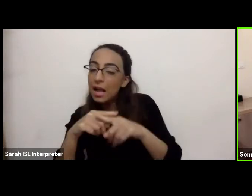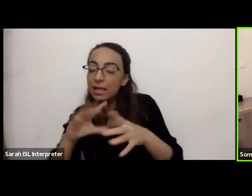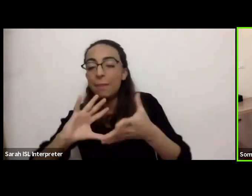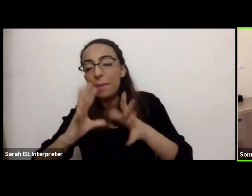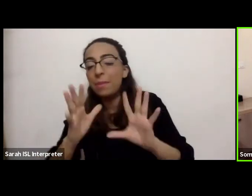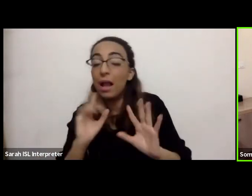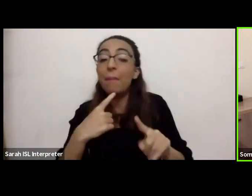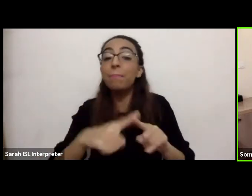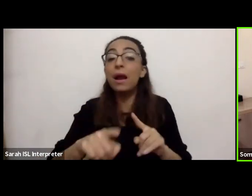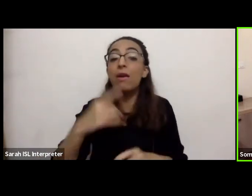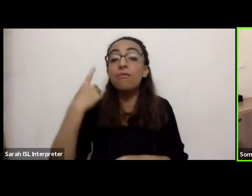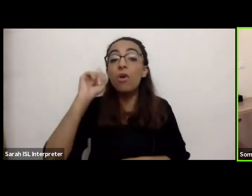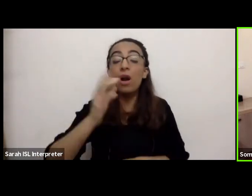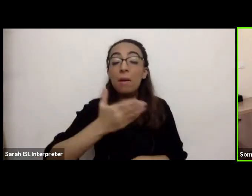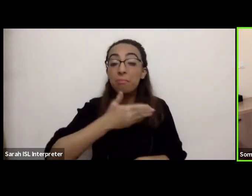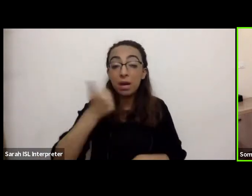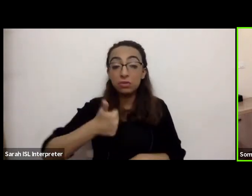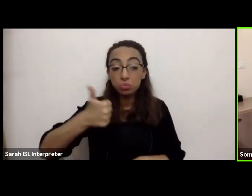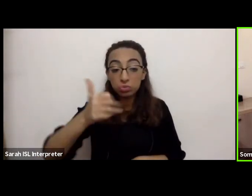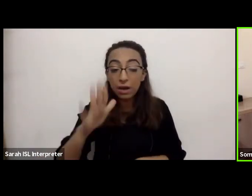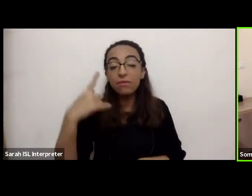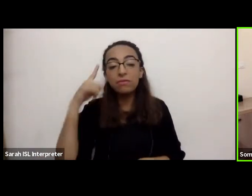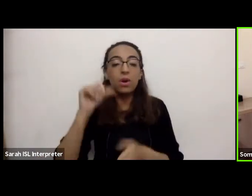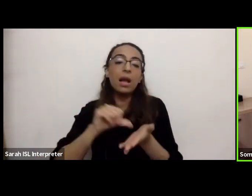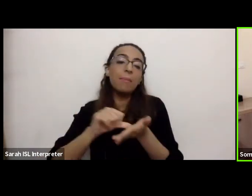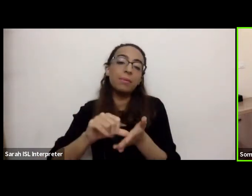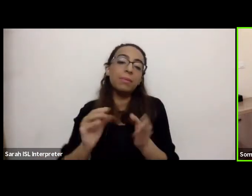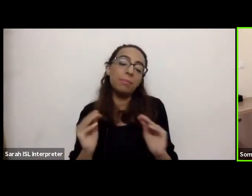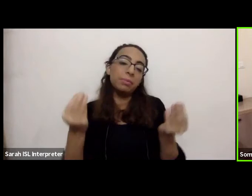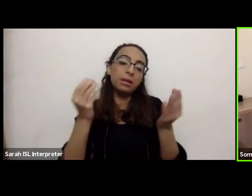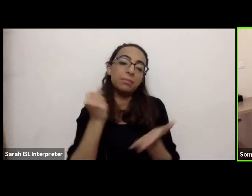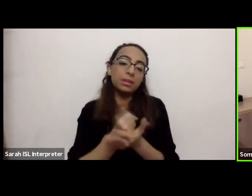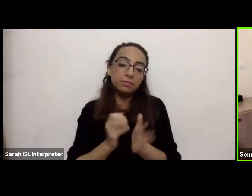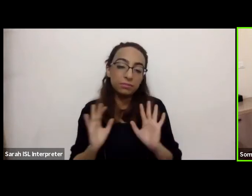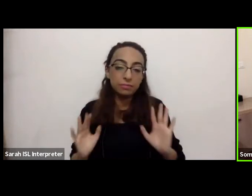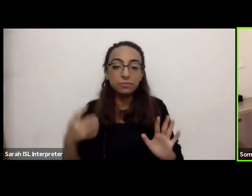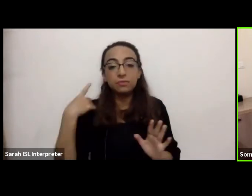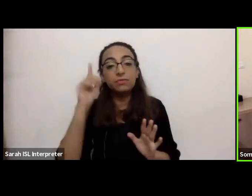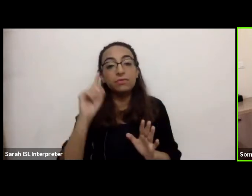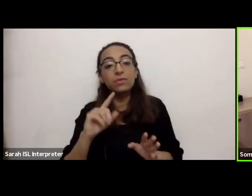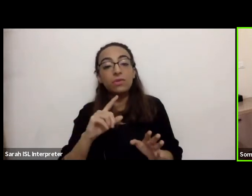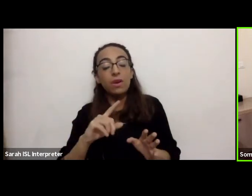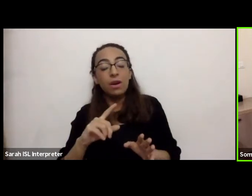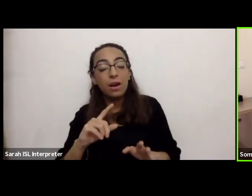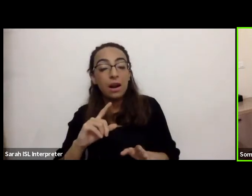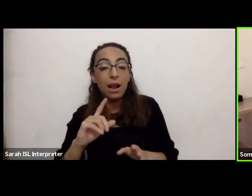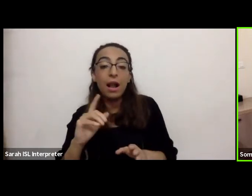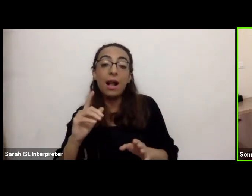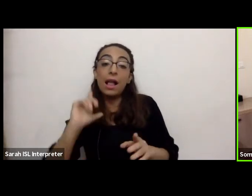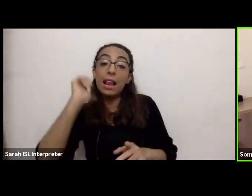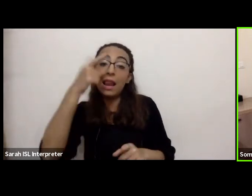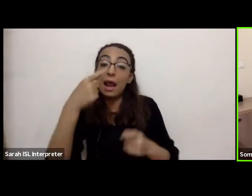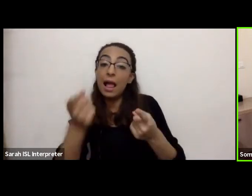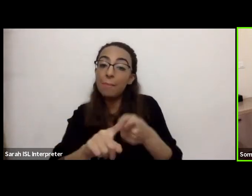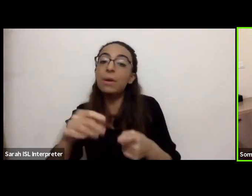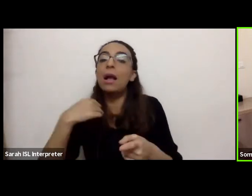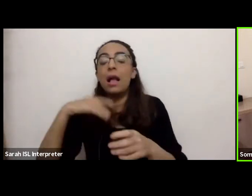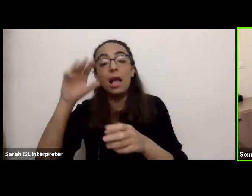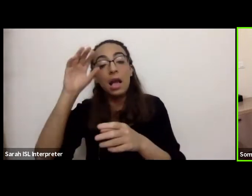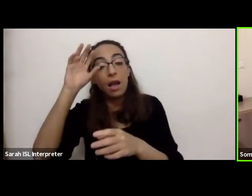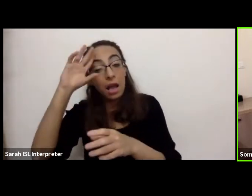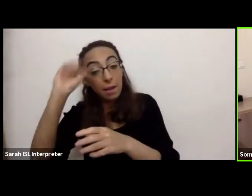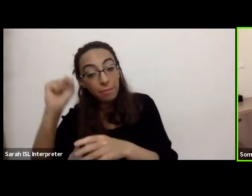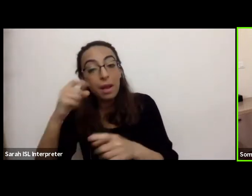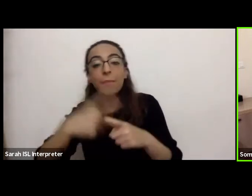another matter to implement it and move it with not only the letter of it, as Mr. Saurabh Chandra mentioned, but with the